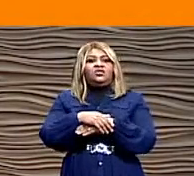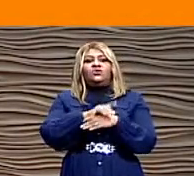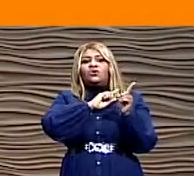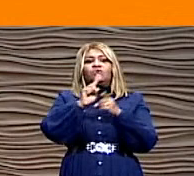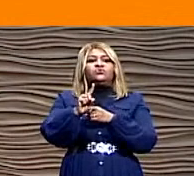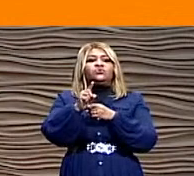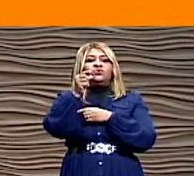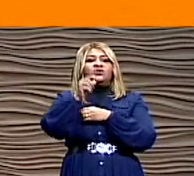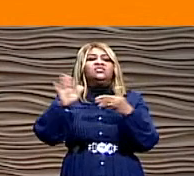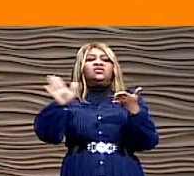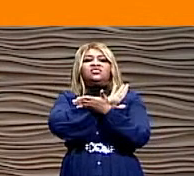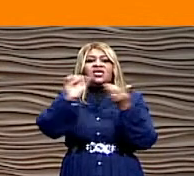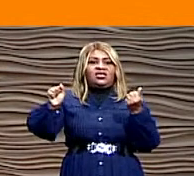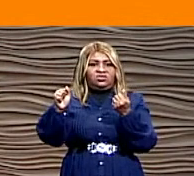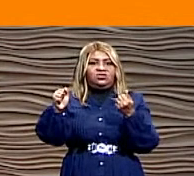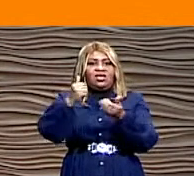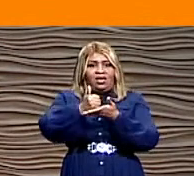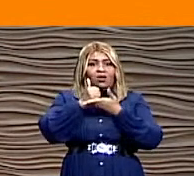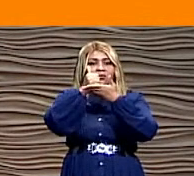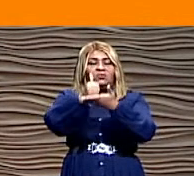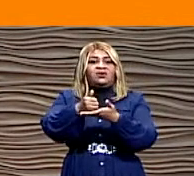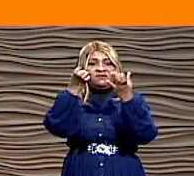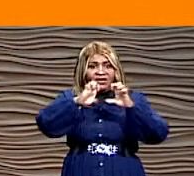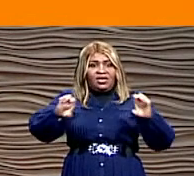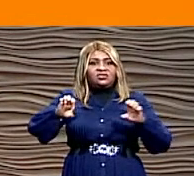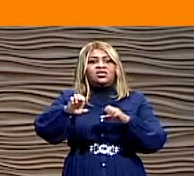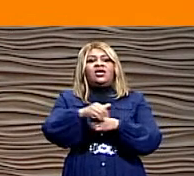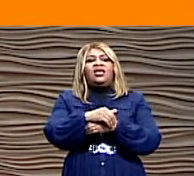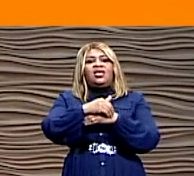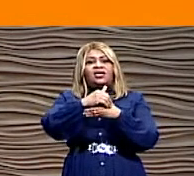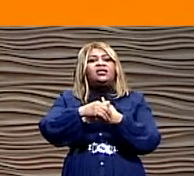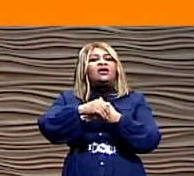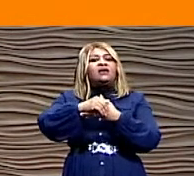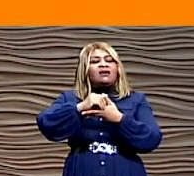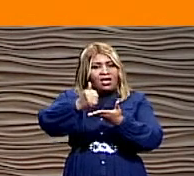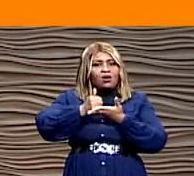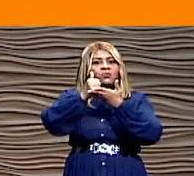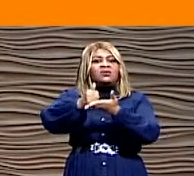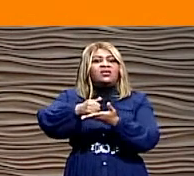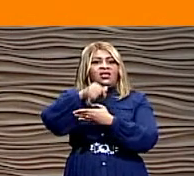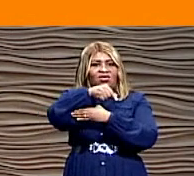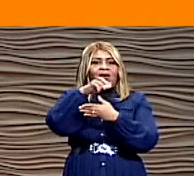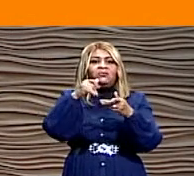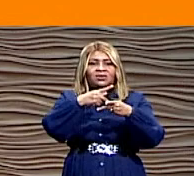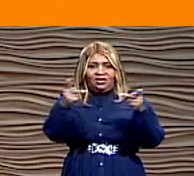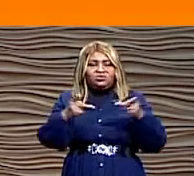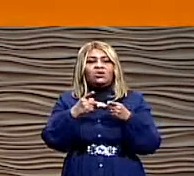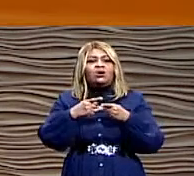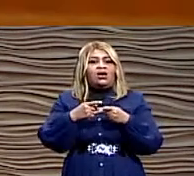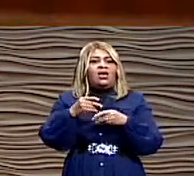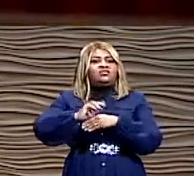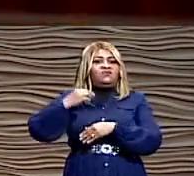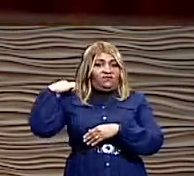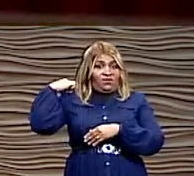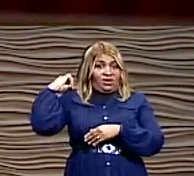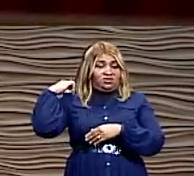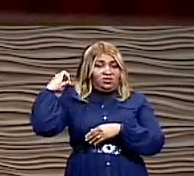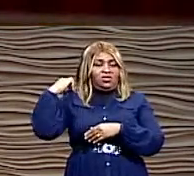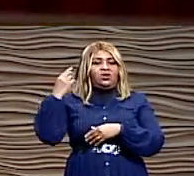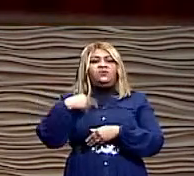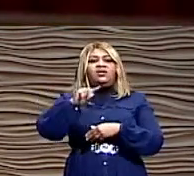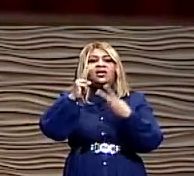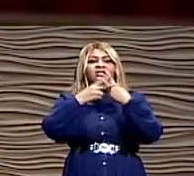there. Listen, church family, we've been on this mission and partnering with the Houston Health Department for the hashtag Better